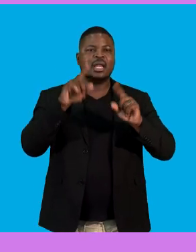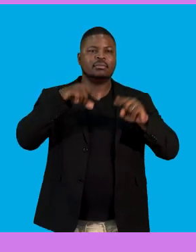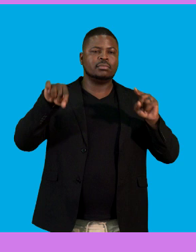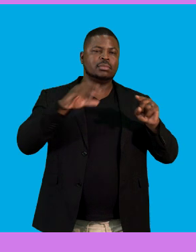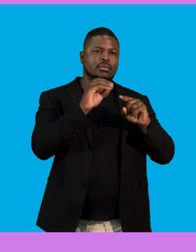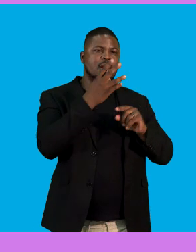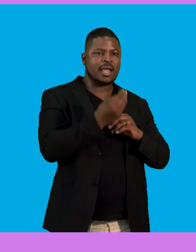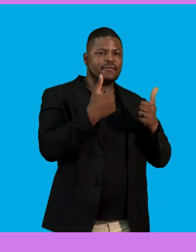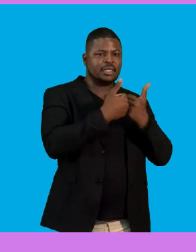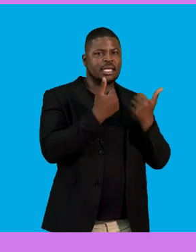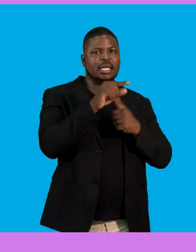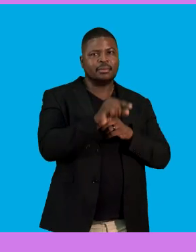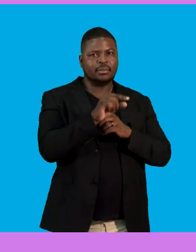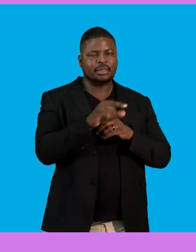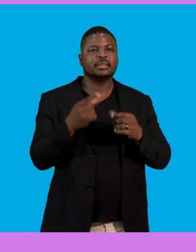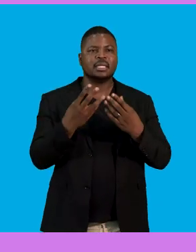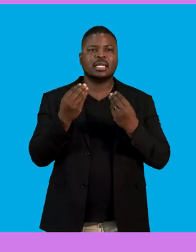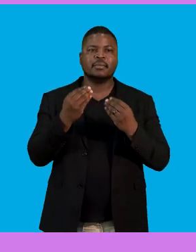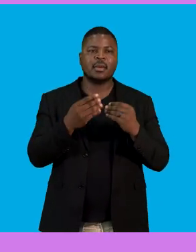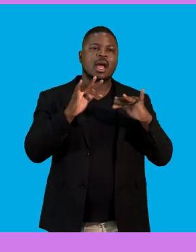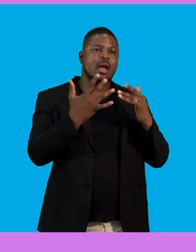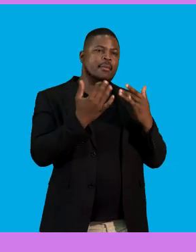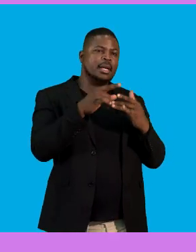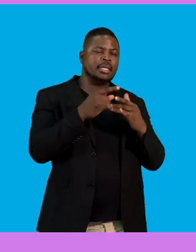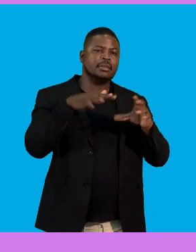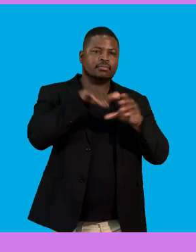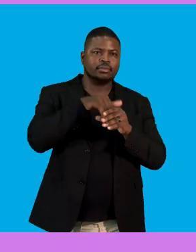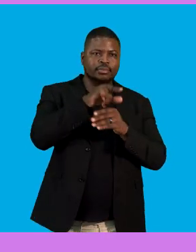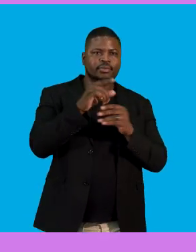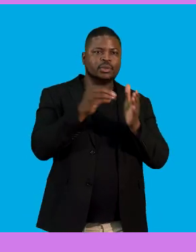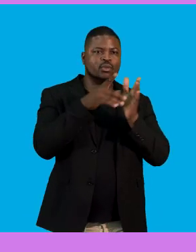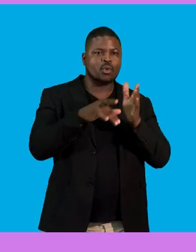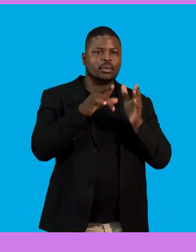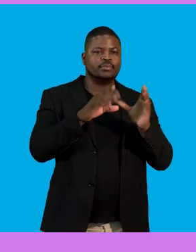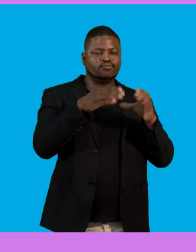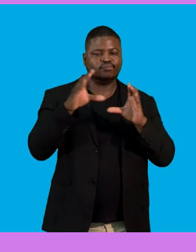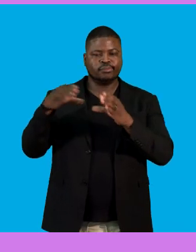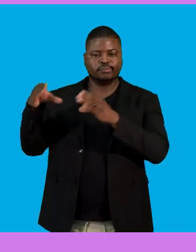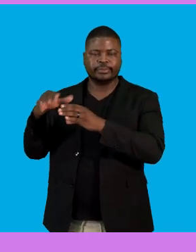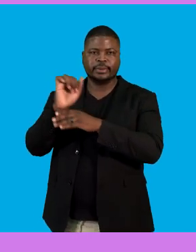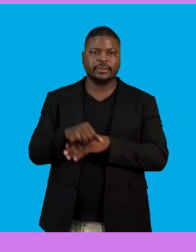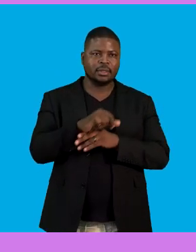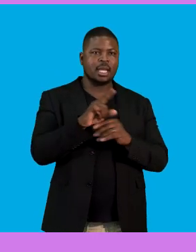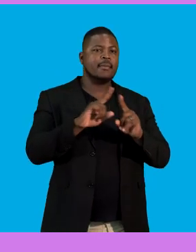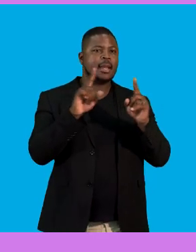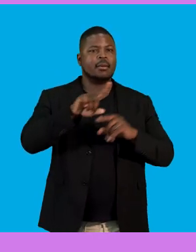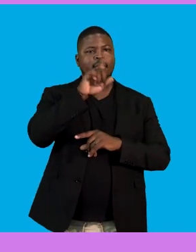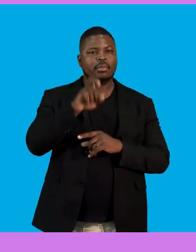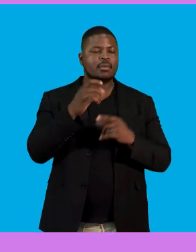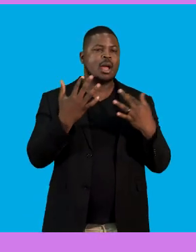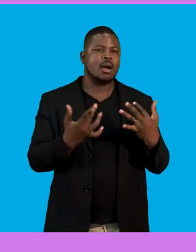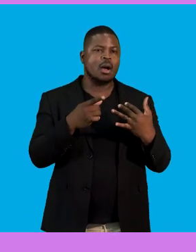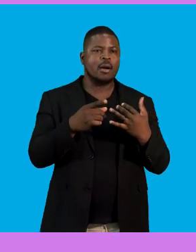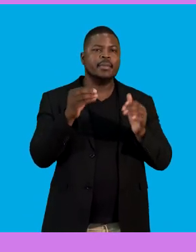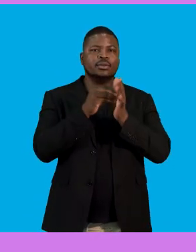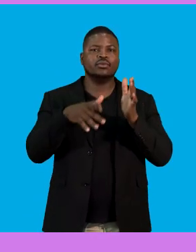to be given there and also the number of learners that are participating in each sports code. Question A says, how many sports code are